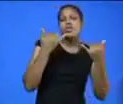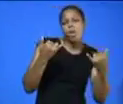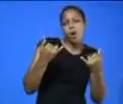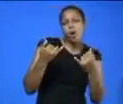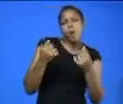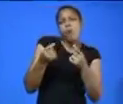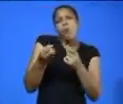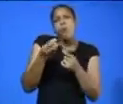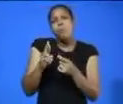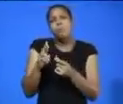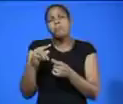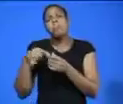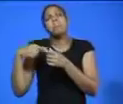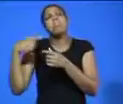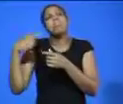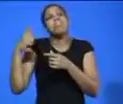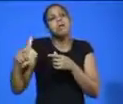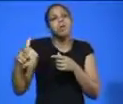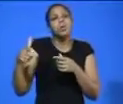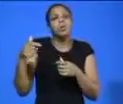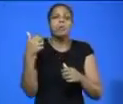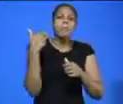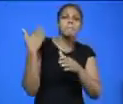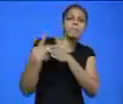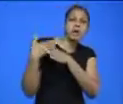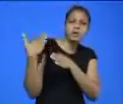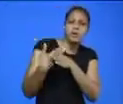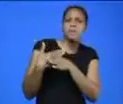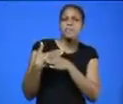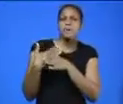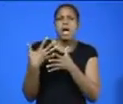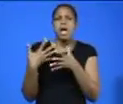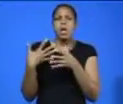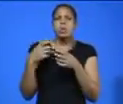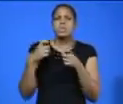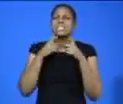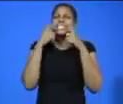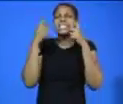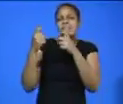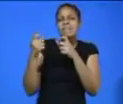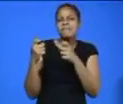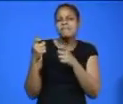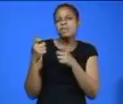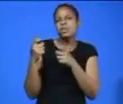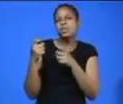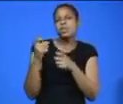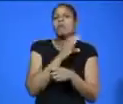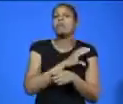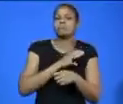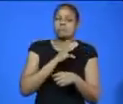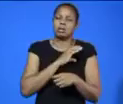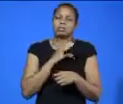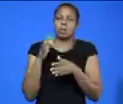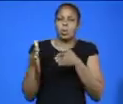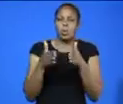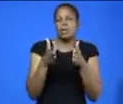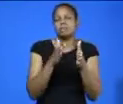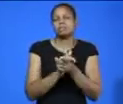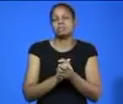are afflicted by the perplexities of our sinful nature. And so Elijah